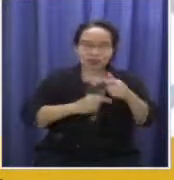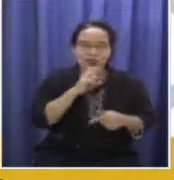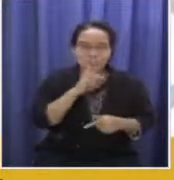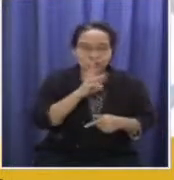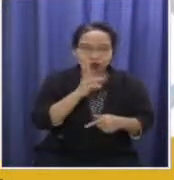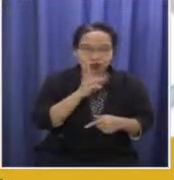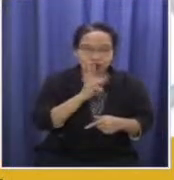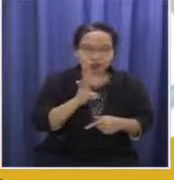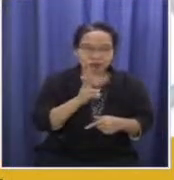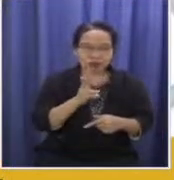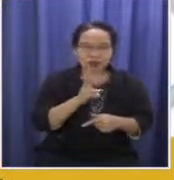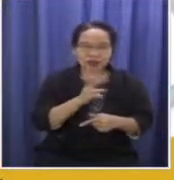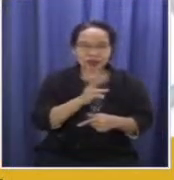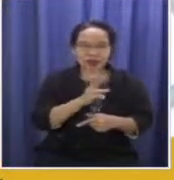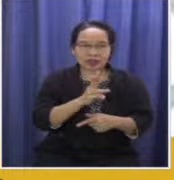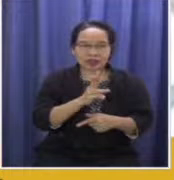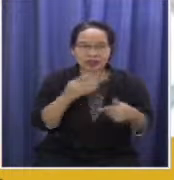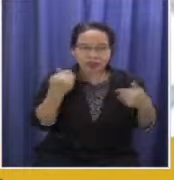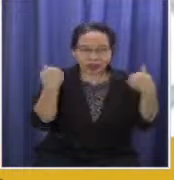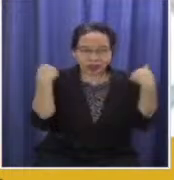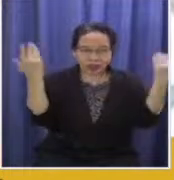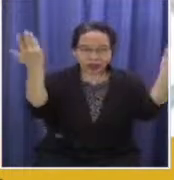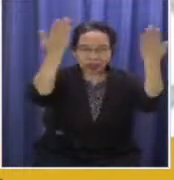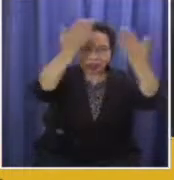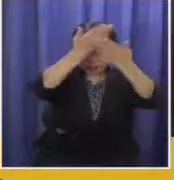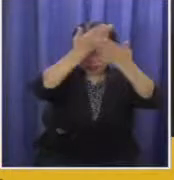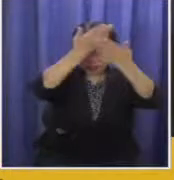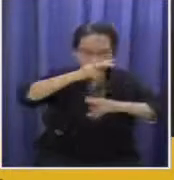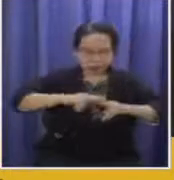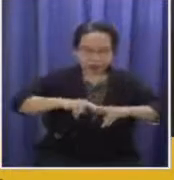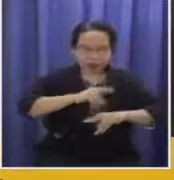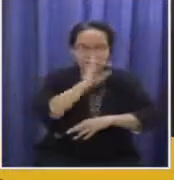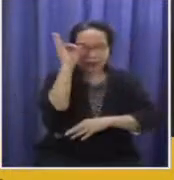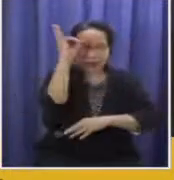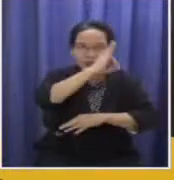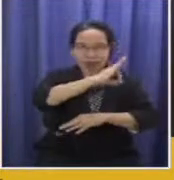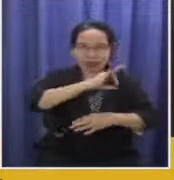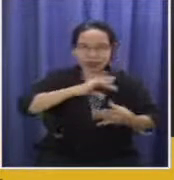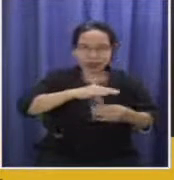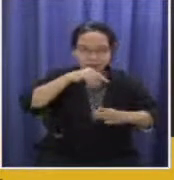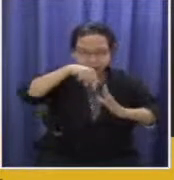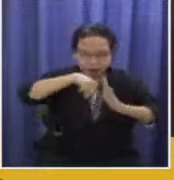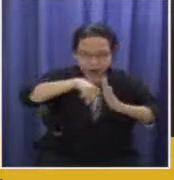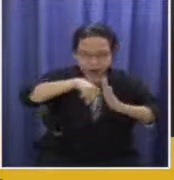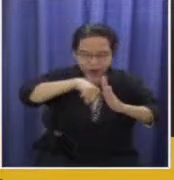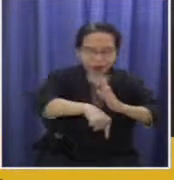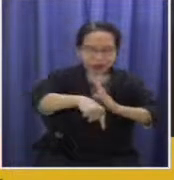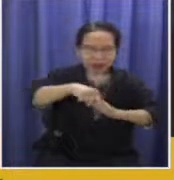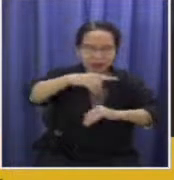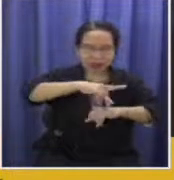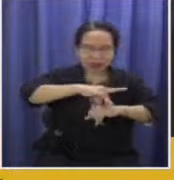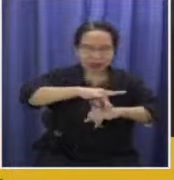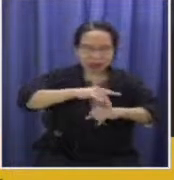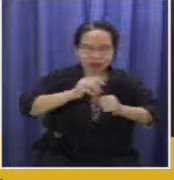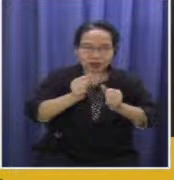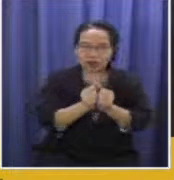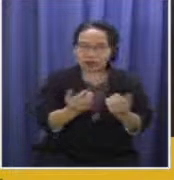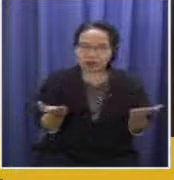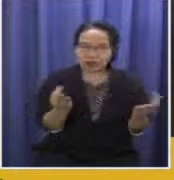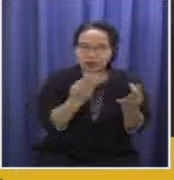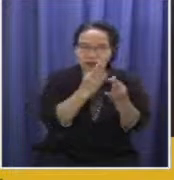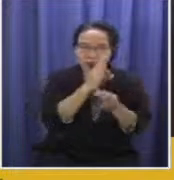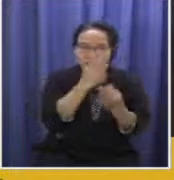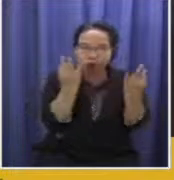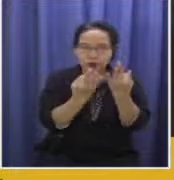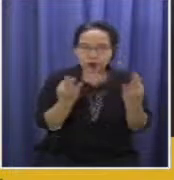water. There was darkness upon the face of the deep. The Earth was without form